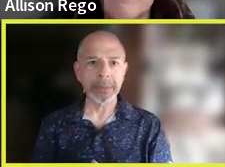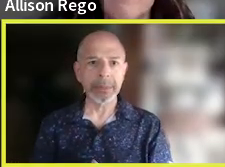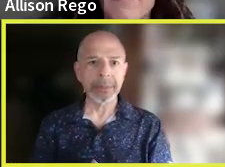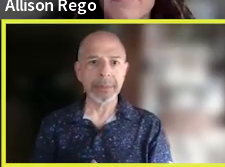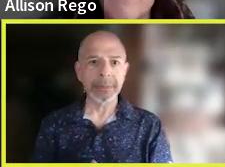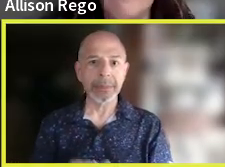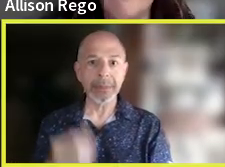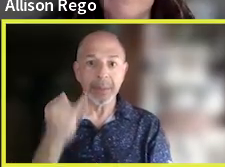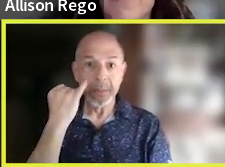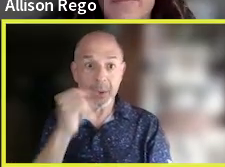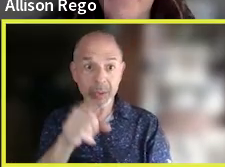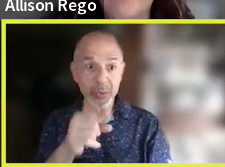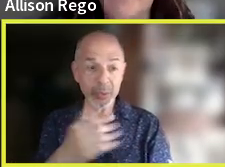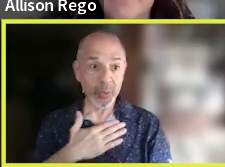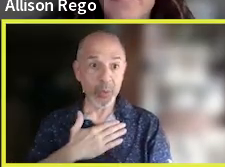the bridge.